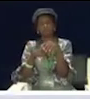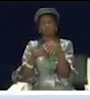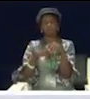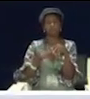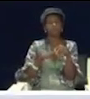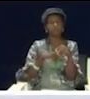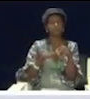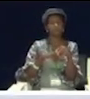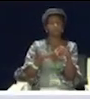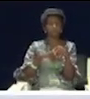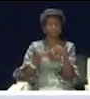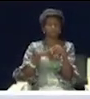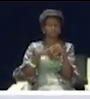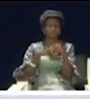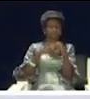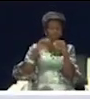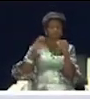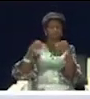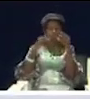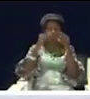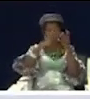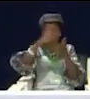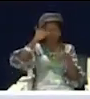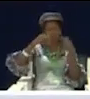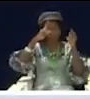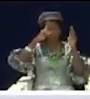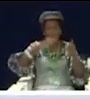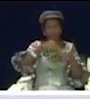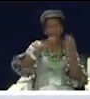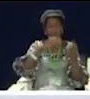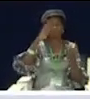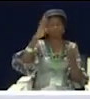honor for all He had done in the past.